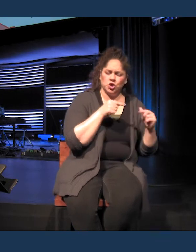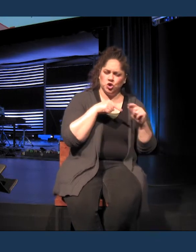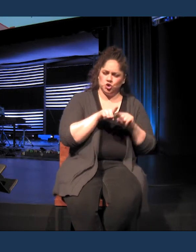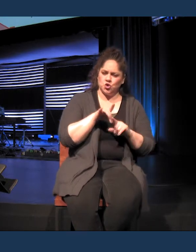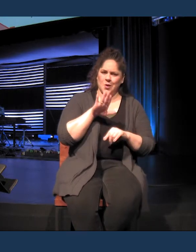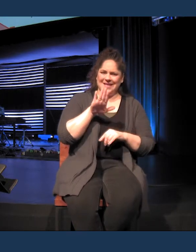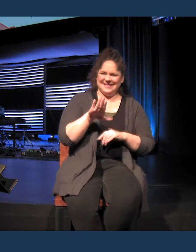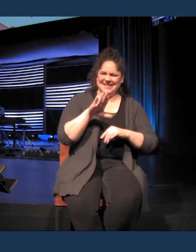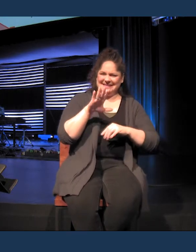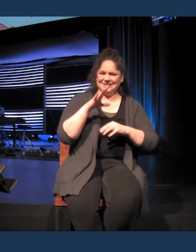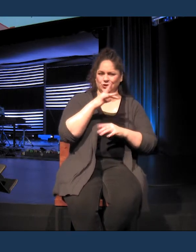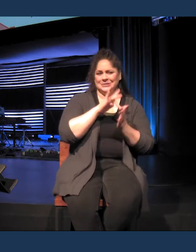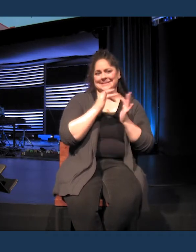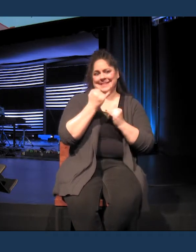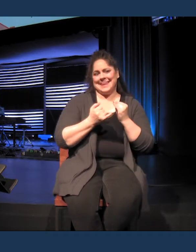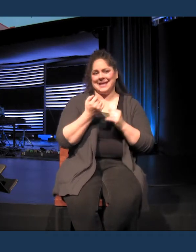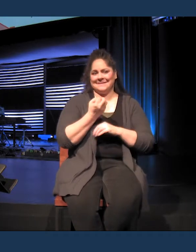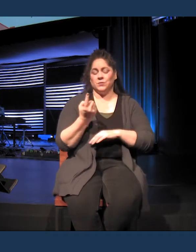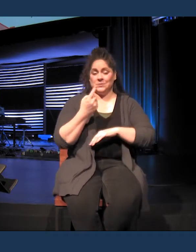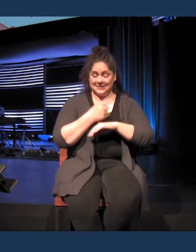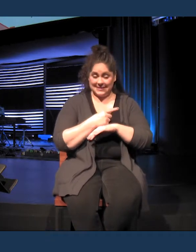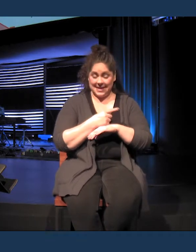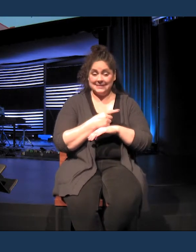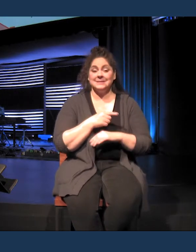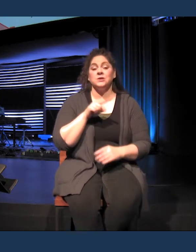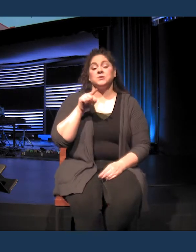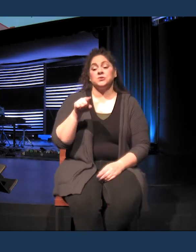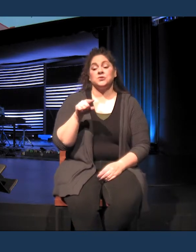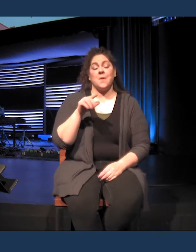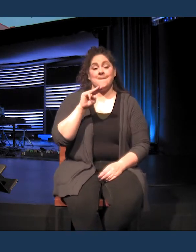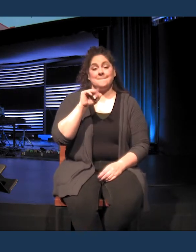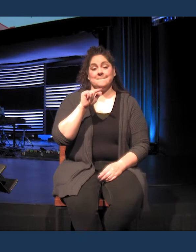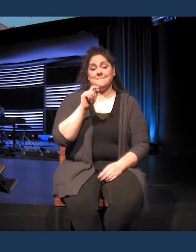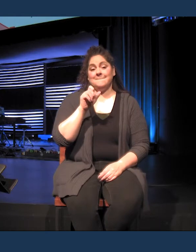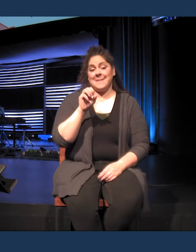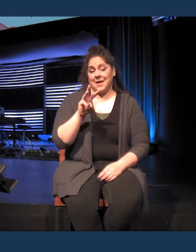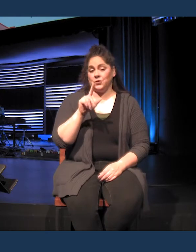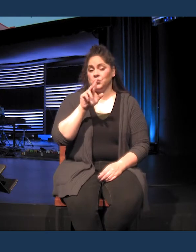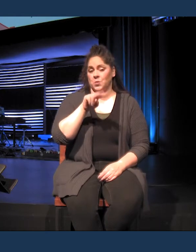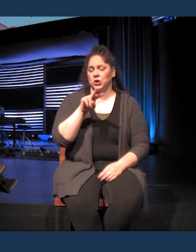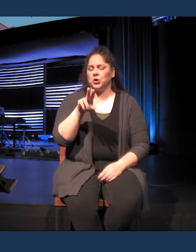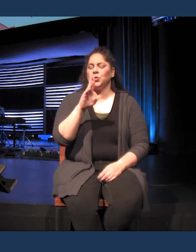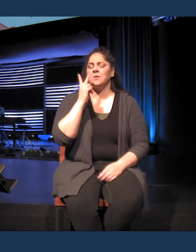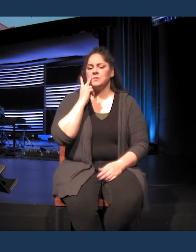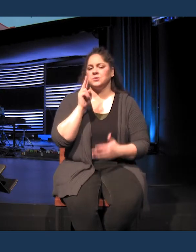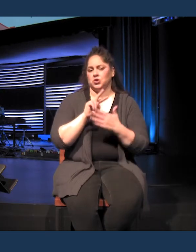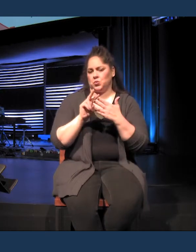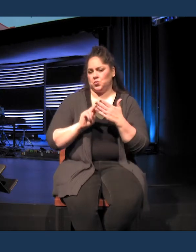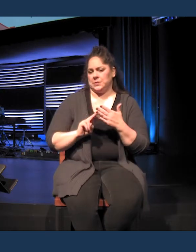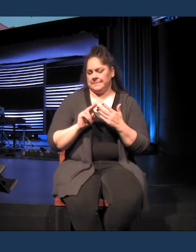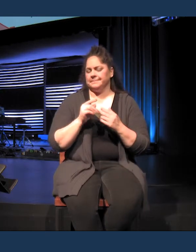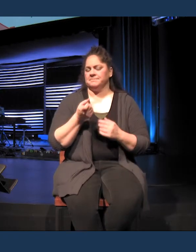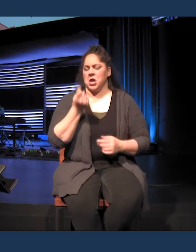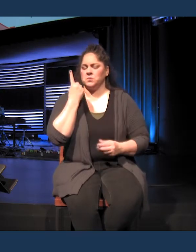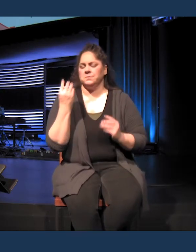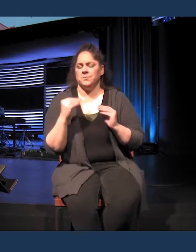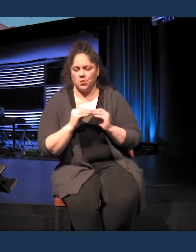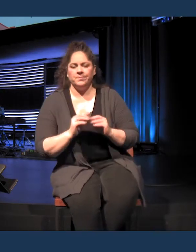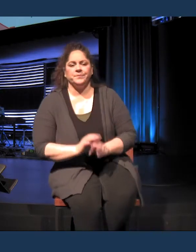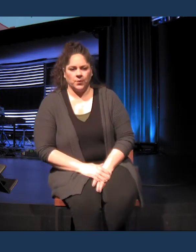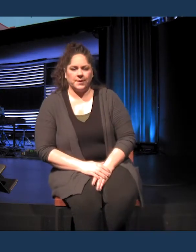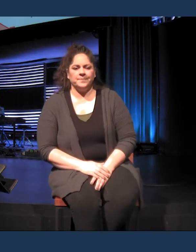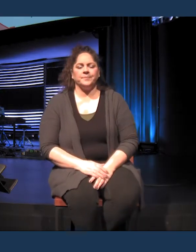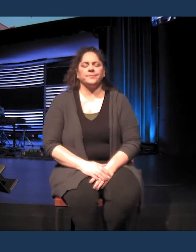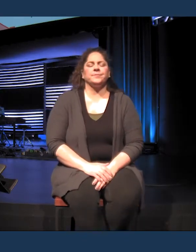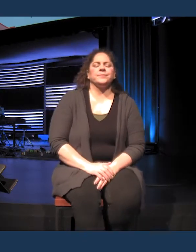was alive. And in Matthew 22, it captures one of these moments. And you'll feel the tension as we read this passage. So Matthew